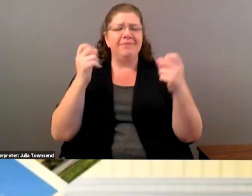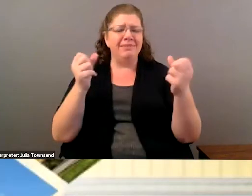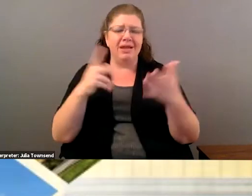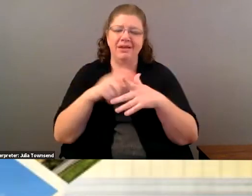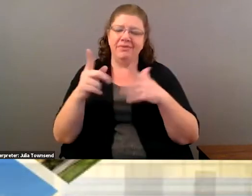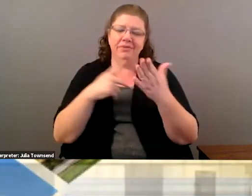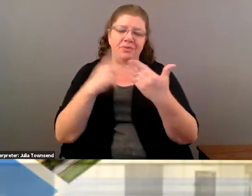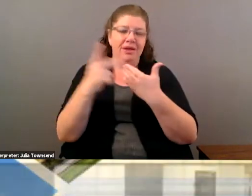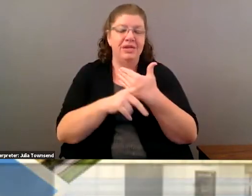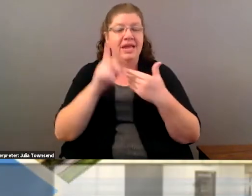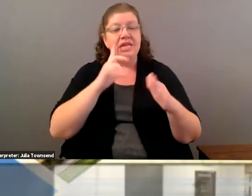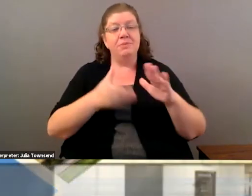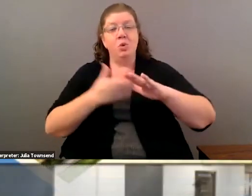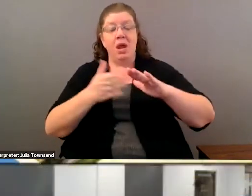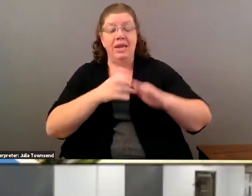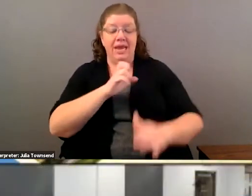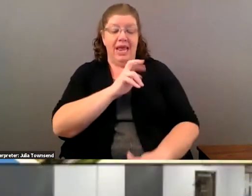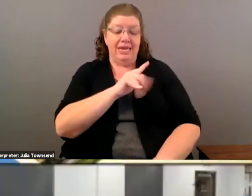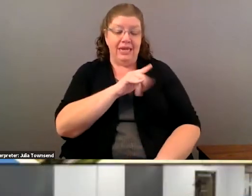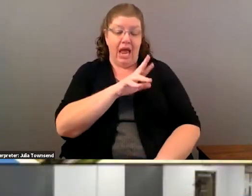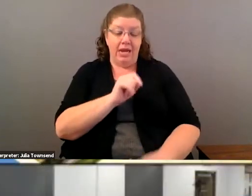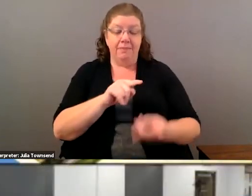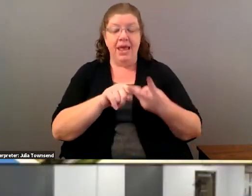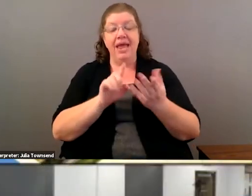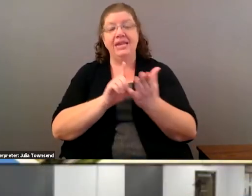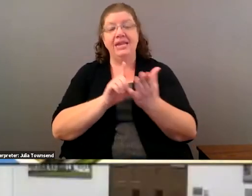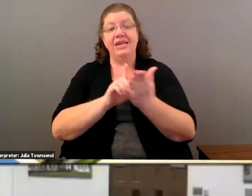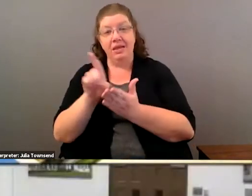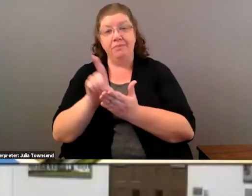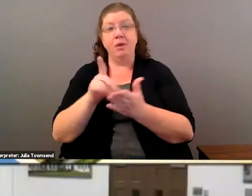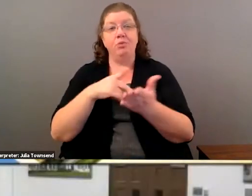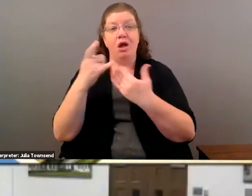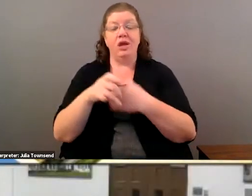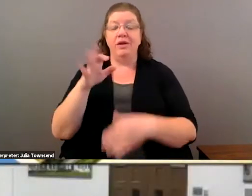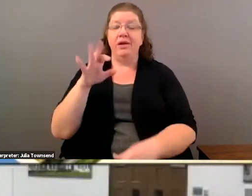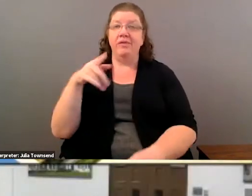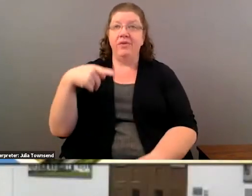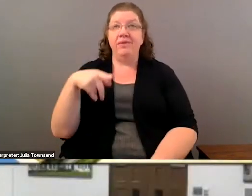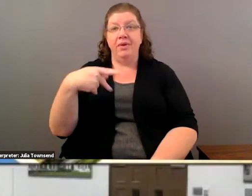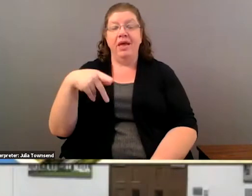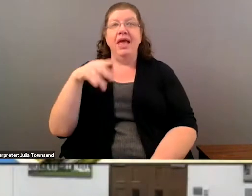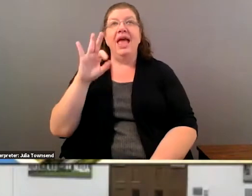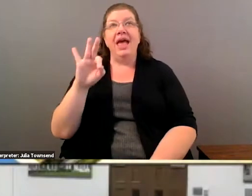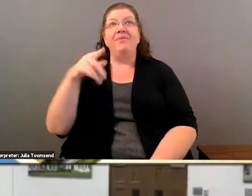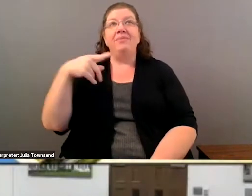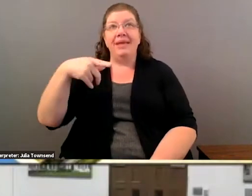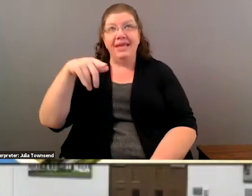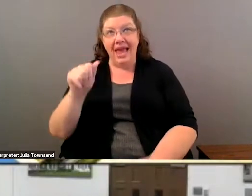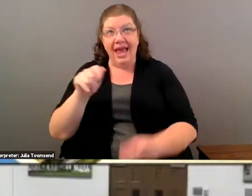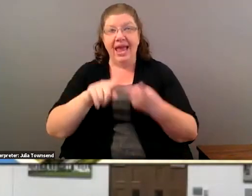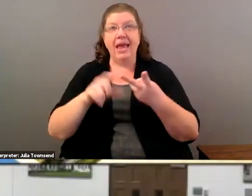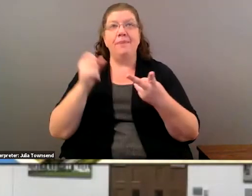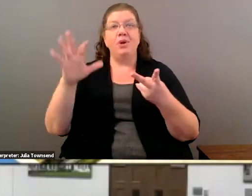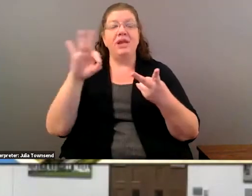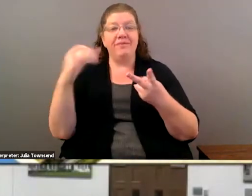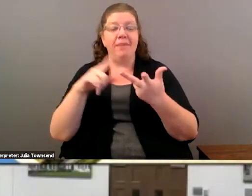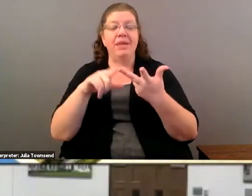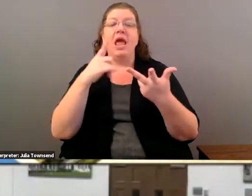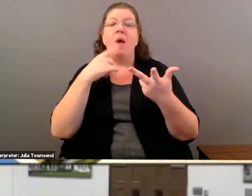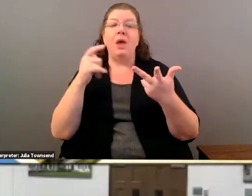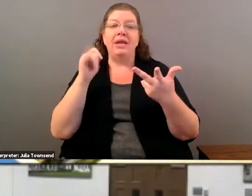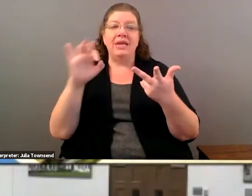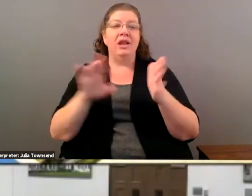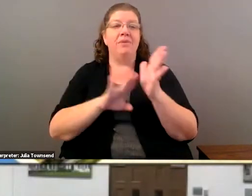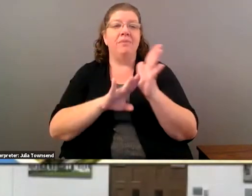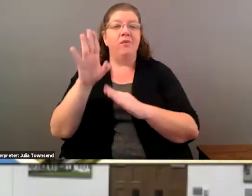running entitlement and development projects for FPA, multifamily, and Red Tail Development for over 15 years. We